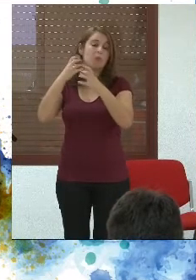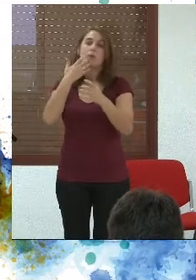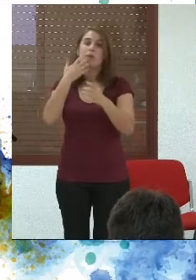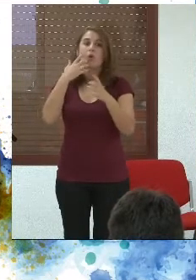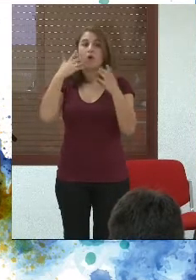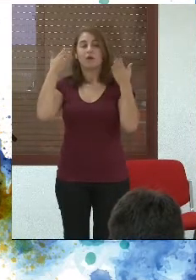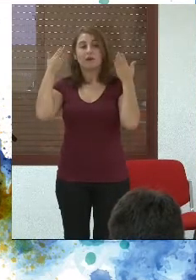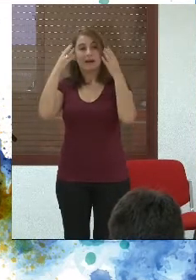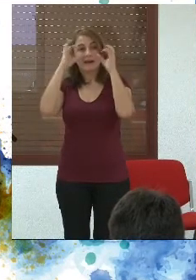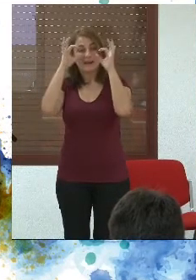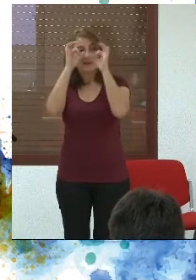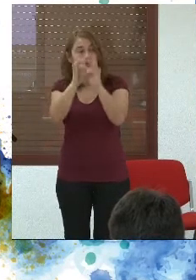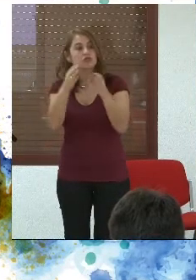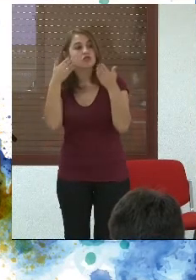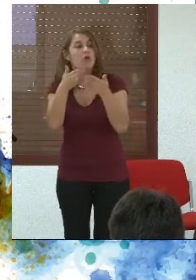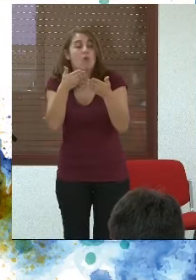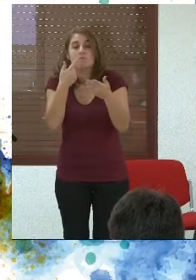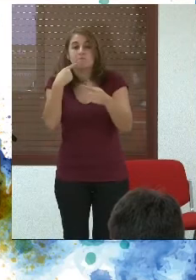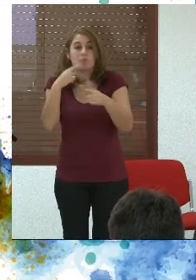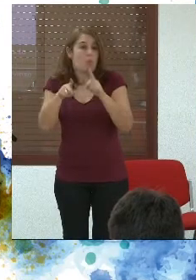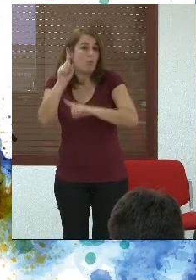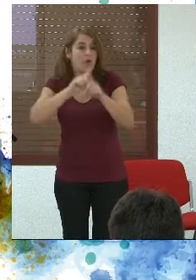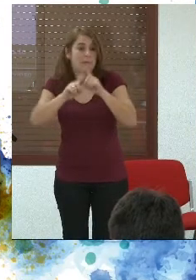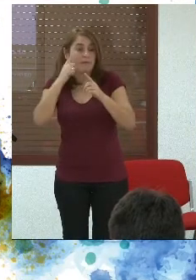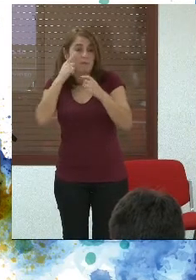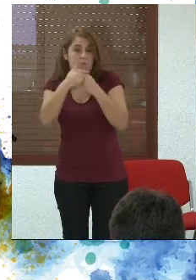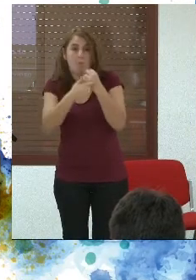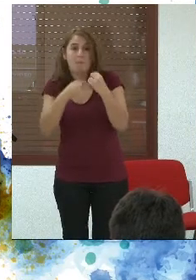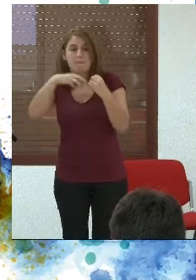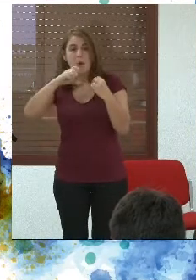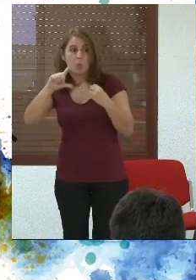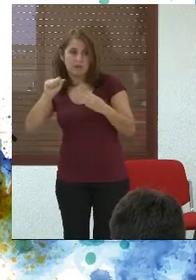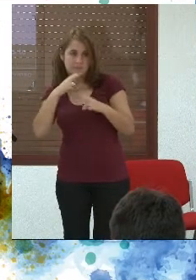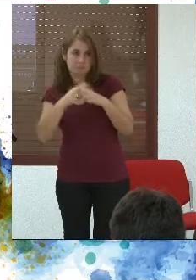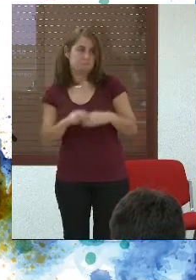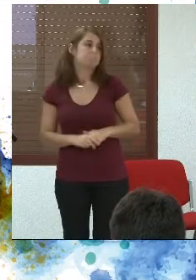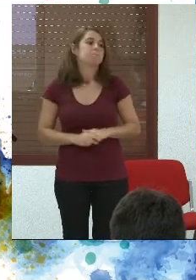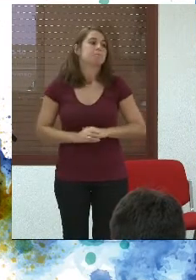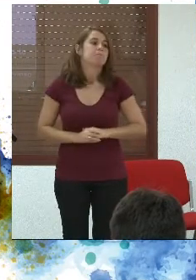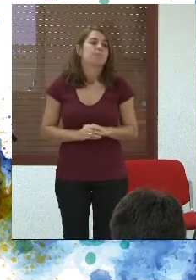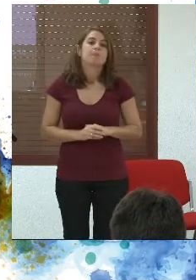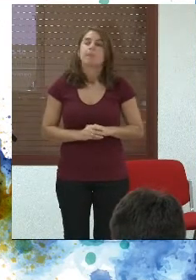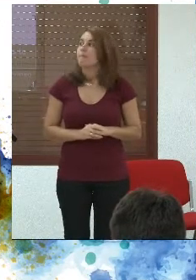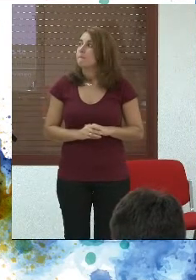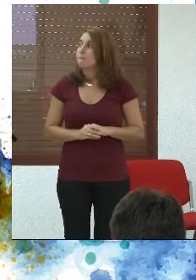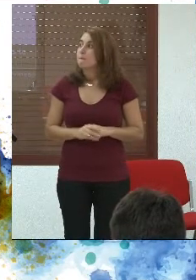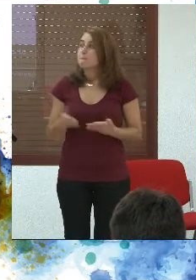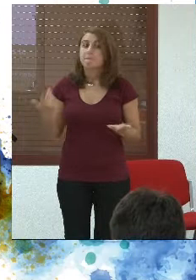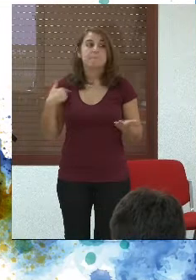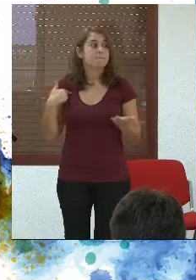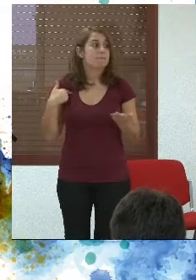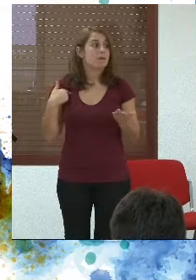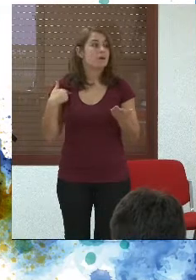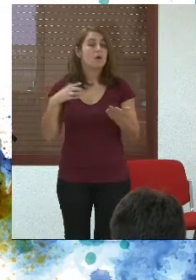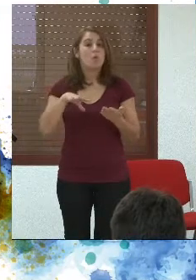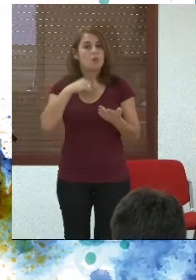aren't viable in the case of in these cases. In these cases, we can treat